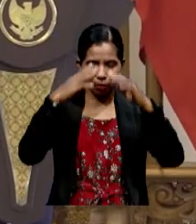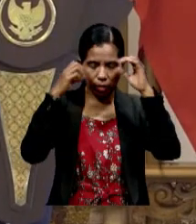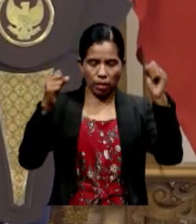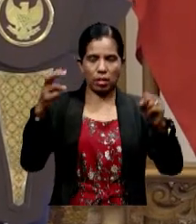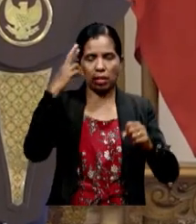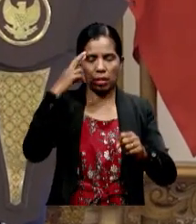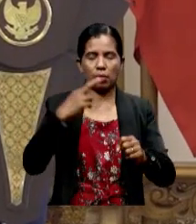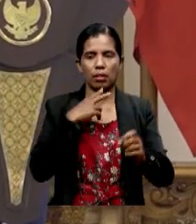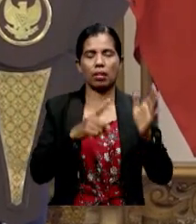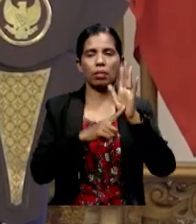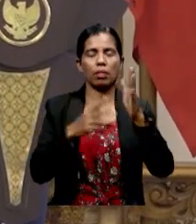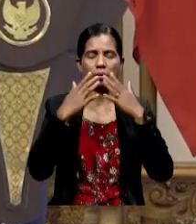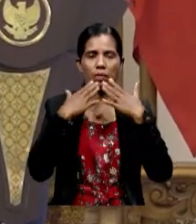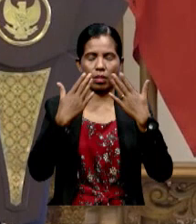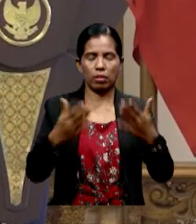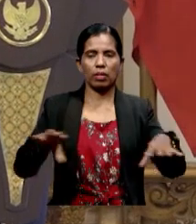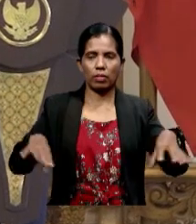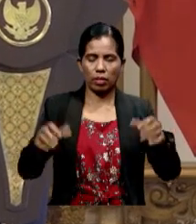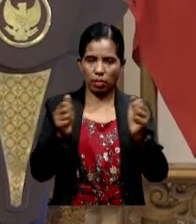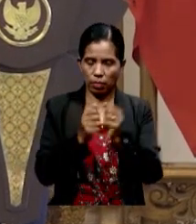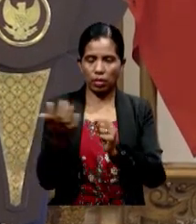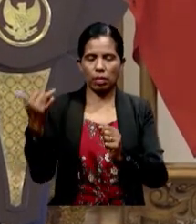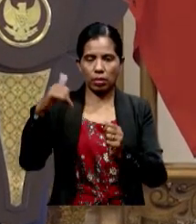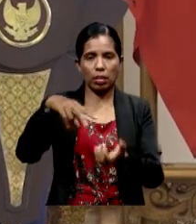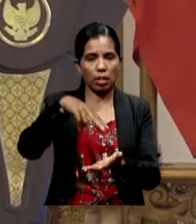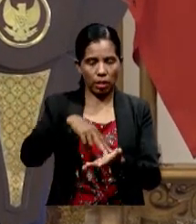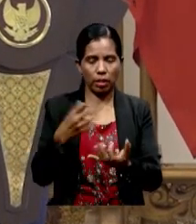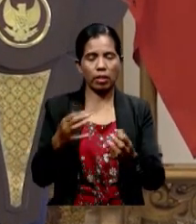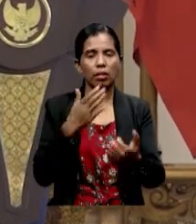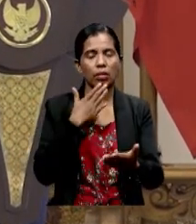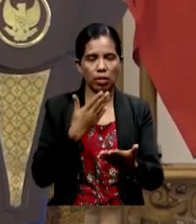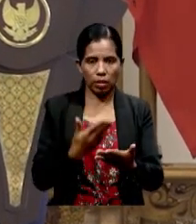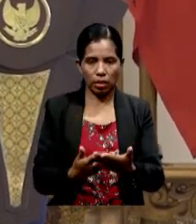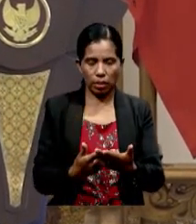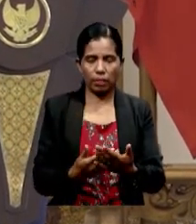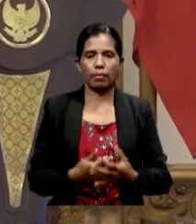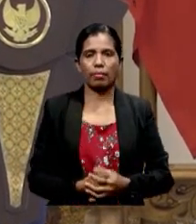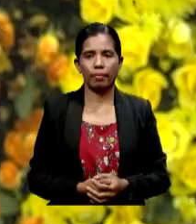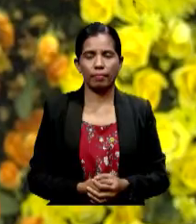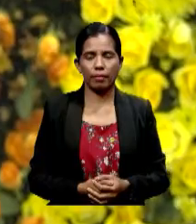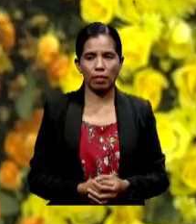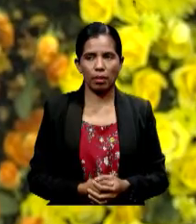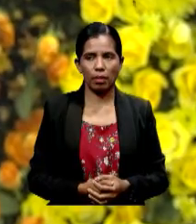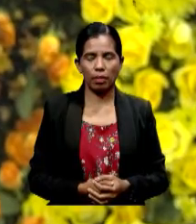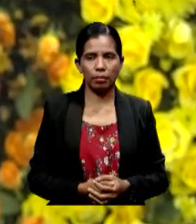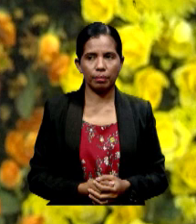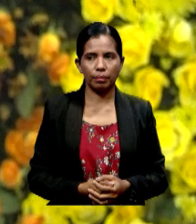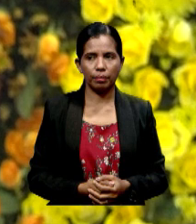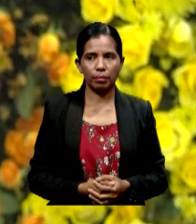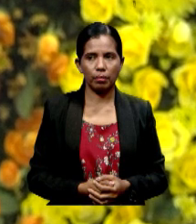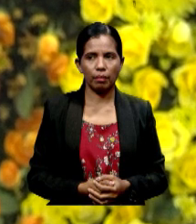Horta hatonya agradecimento ba cooperação sira nebe estabelece ona ho diak tebes durante ne. The warm